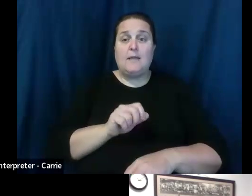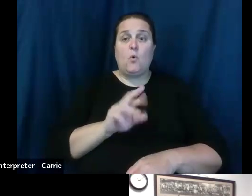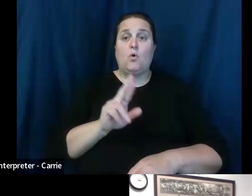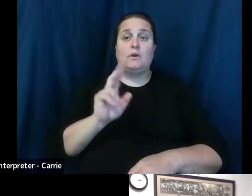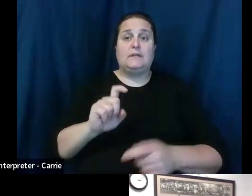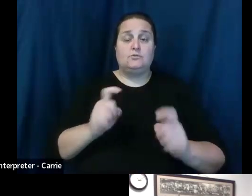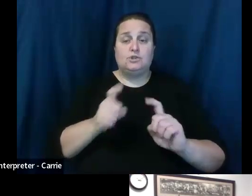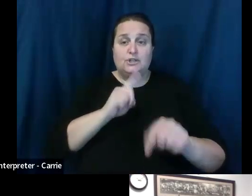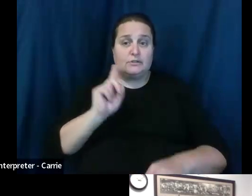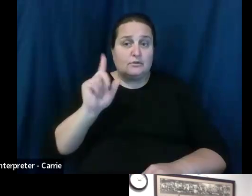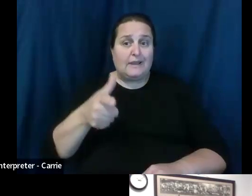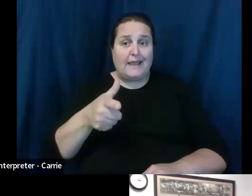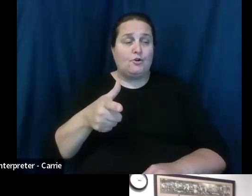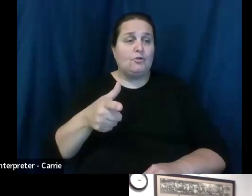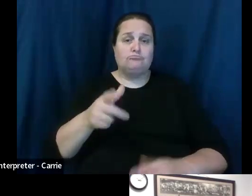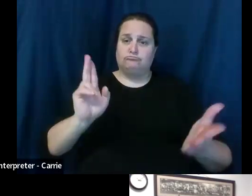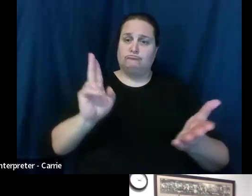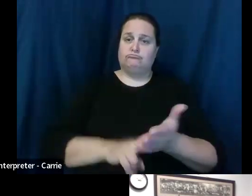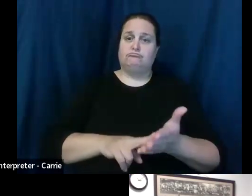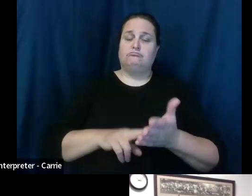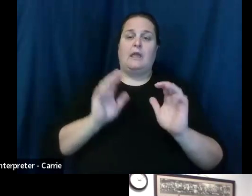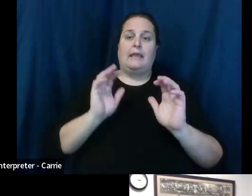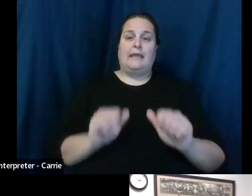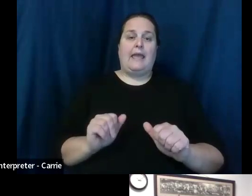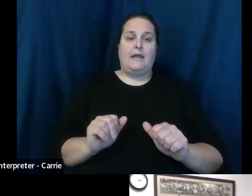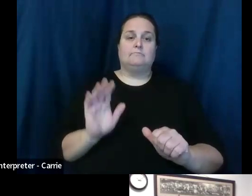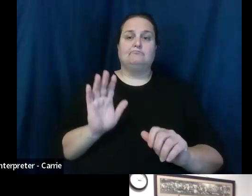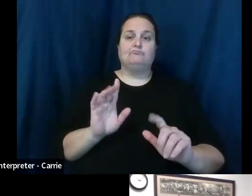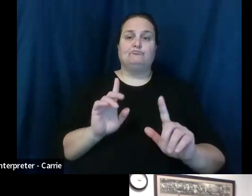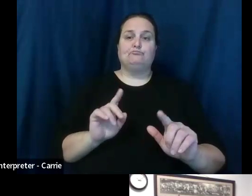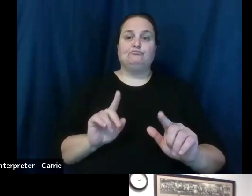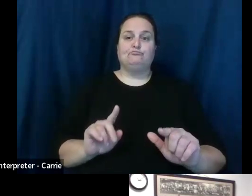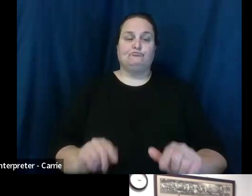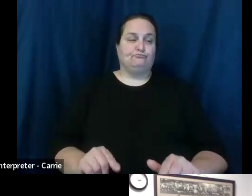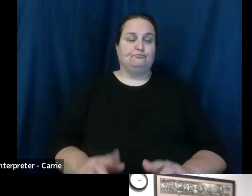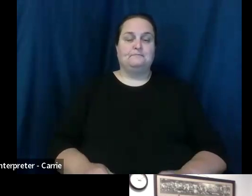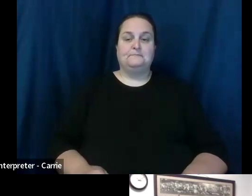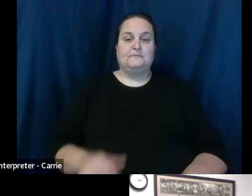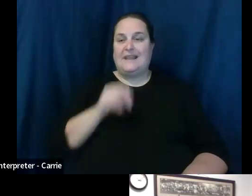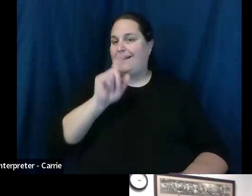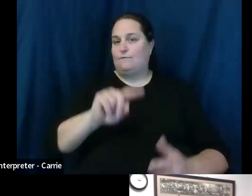separate from any of them, you can always just come back, answer the questions right where you left off.